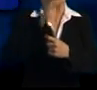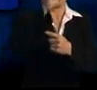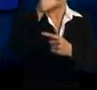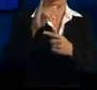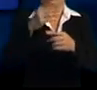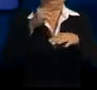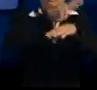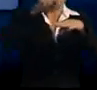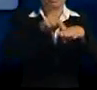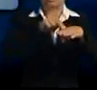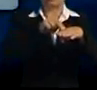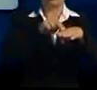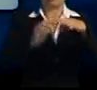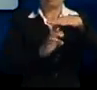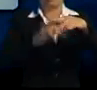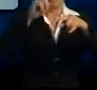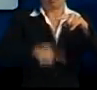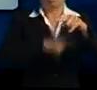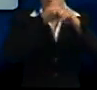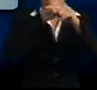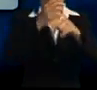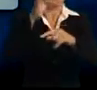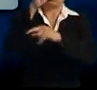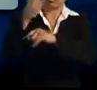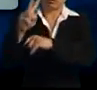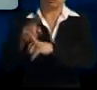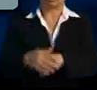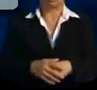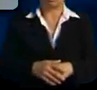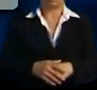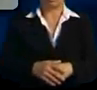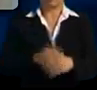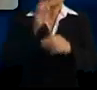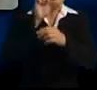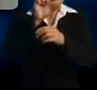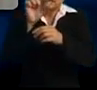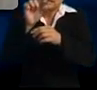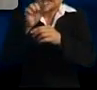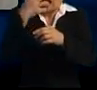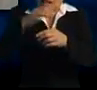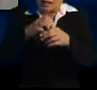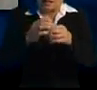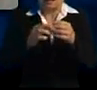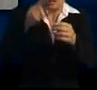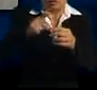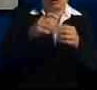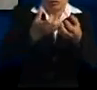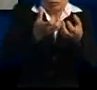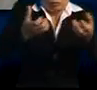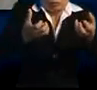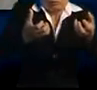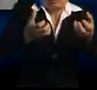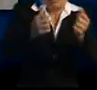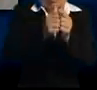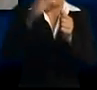element, so it cannot hold on to its oxygen tightly. Hence, little heat is required to separate the mercury and